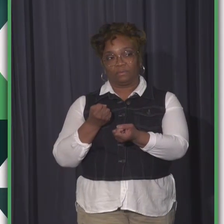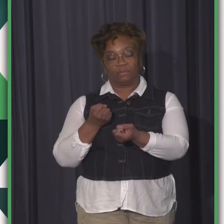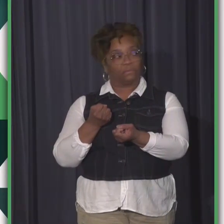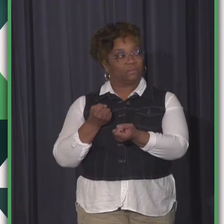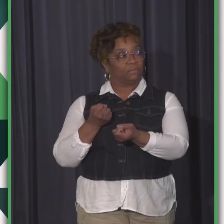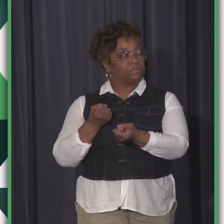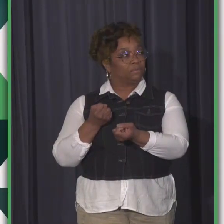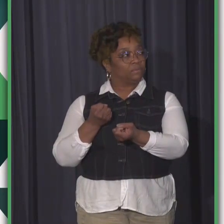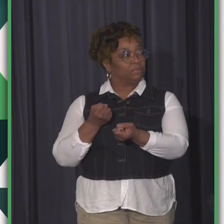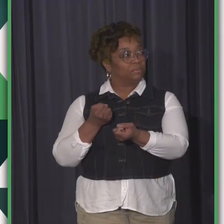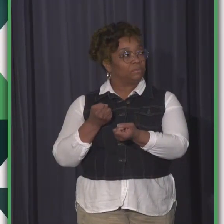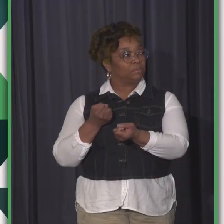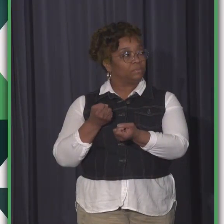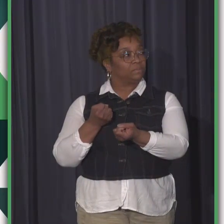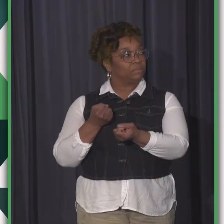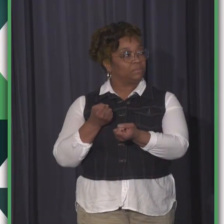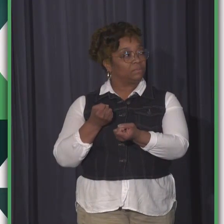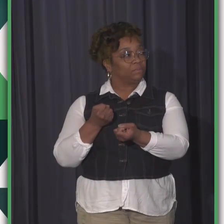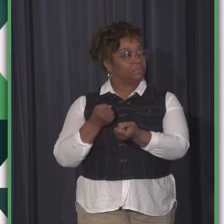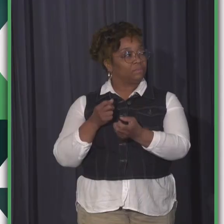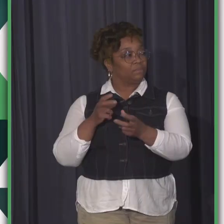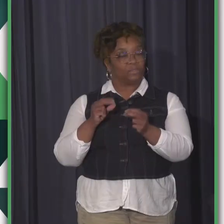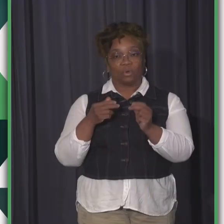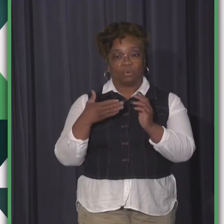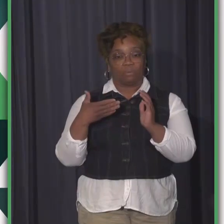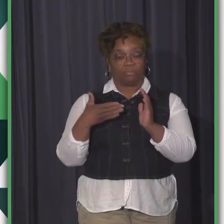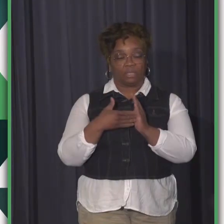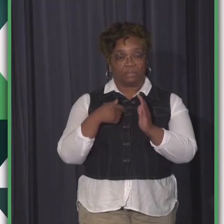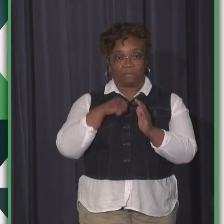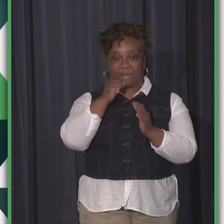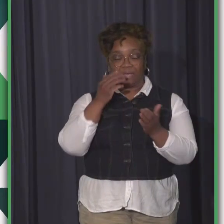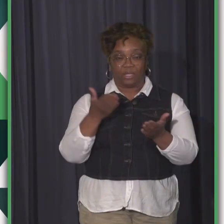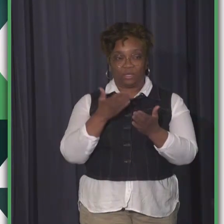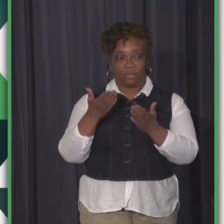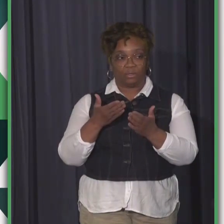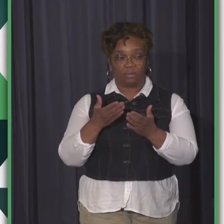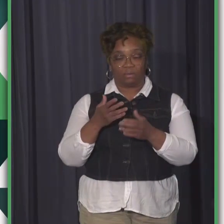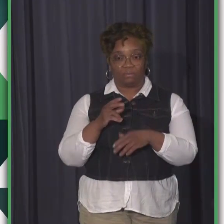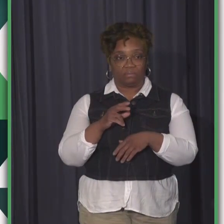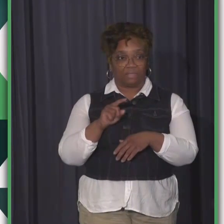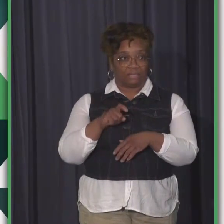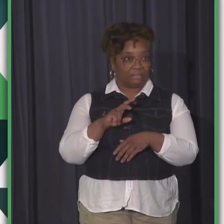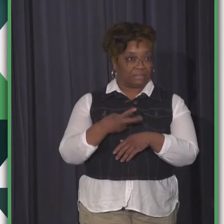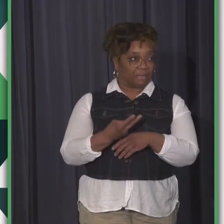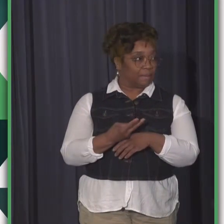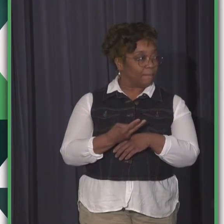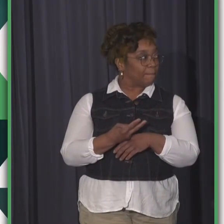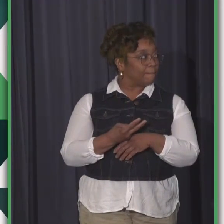No objection. I wasn't here, but no objection. Anyone to second it?